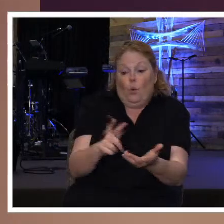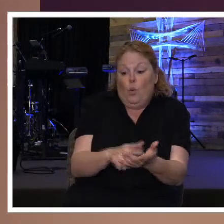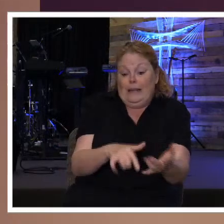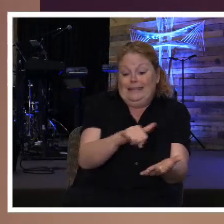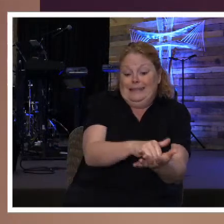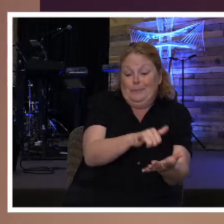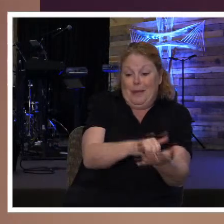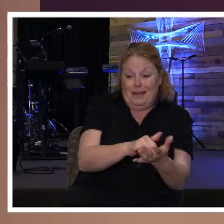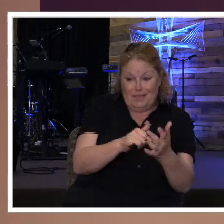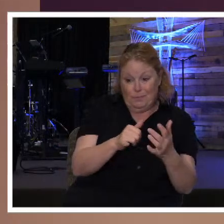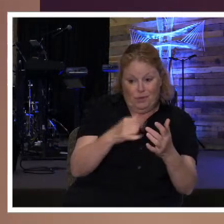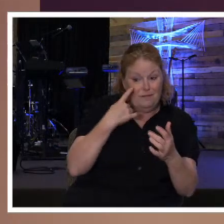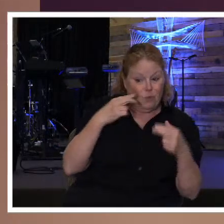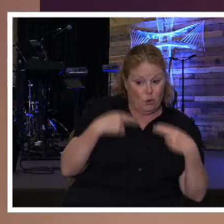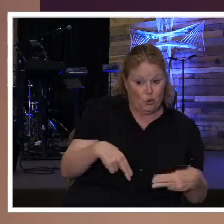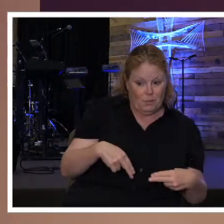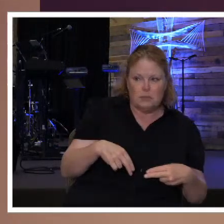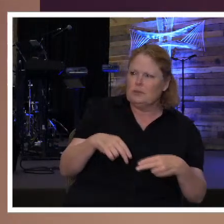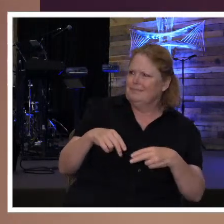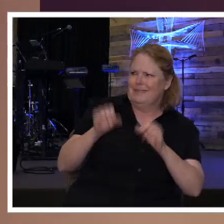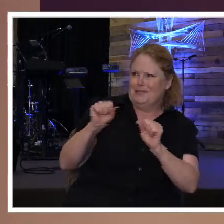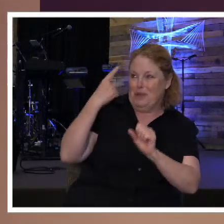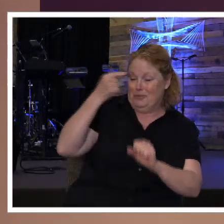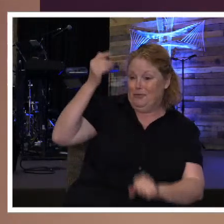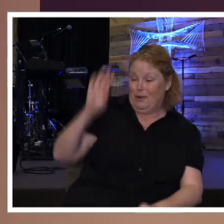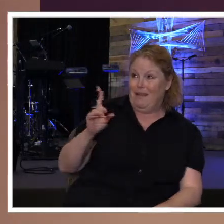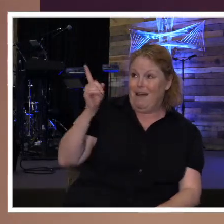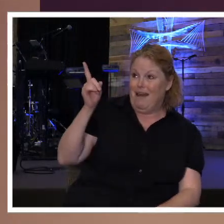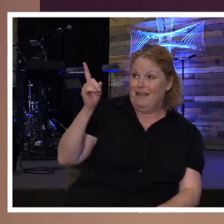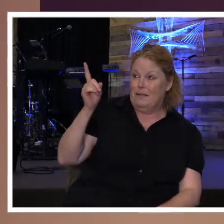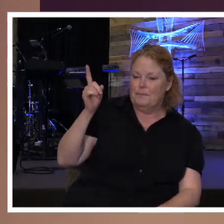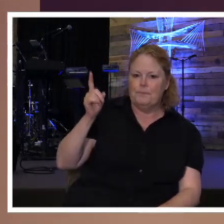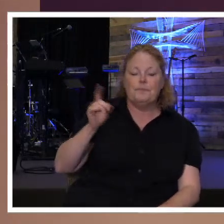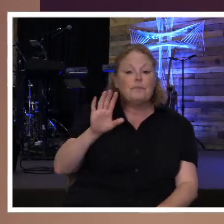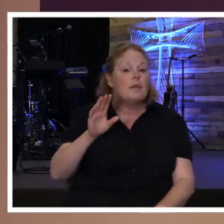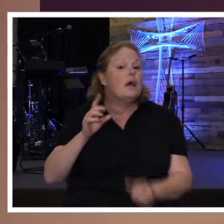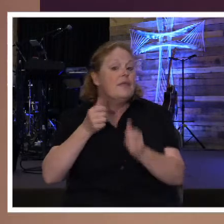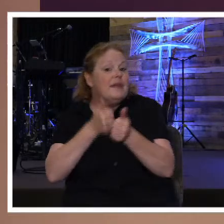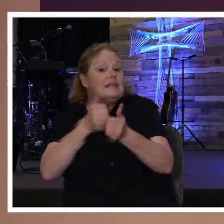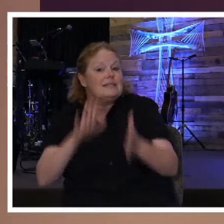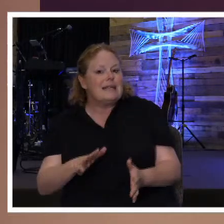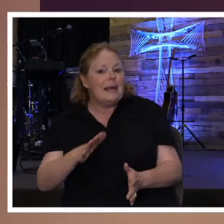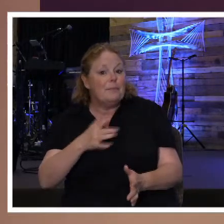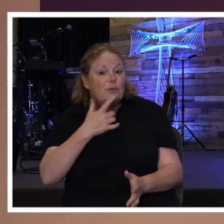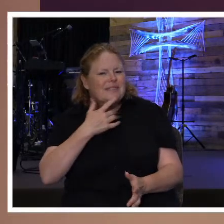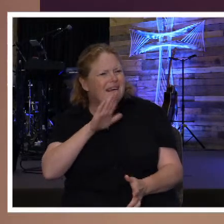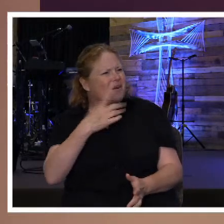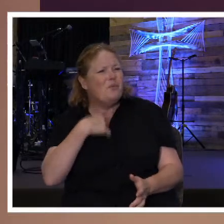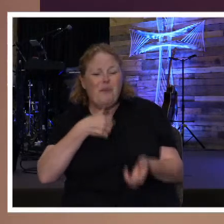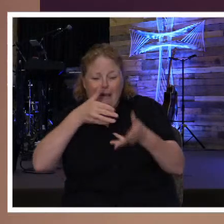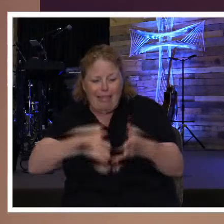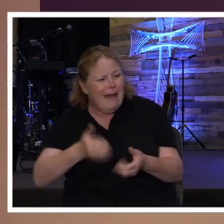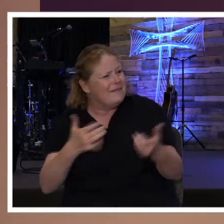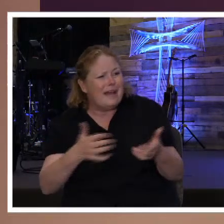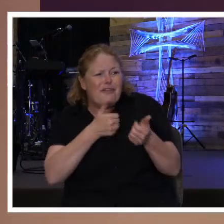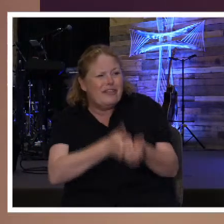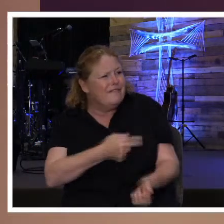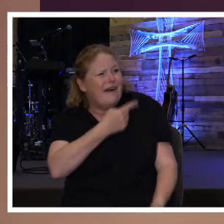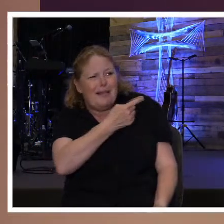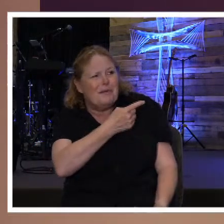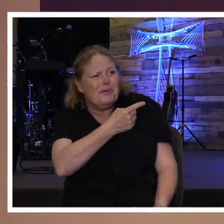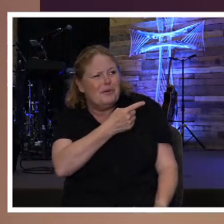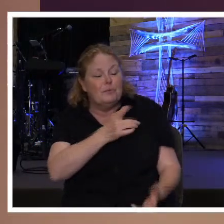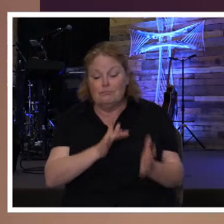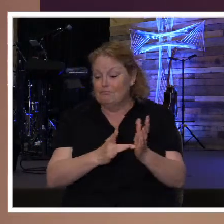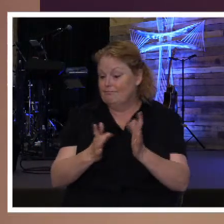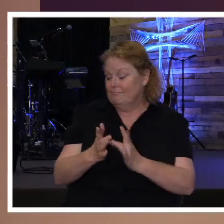God.' Peter said to him, 'We have left all we have to follow you.' 'Truly I tell you,' Jesus said to them,